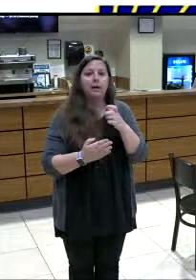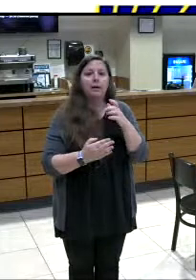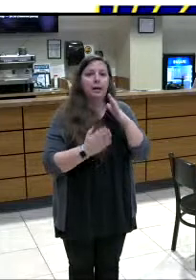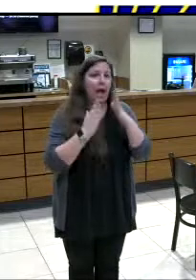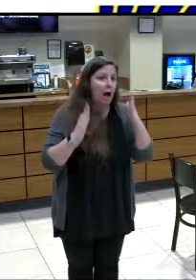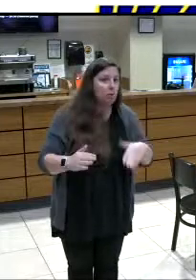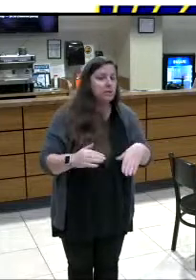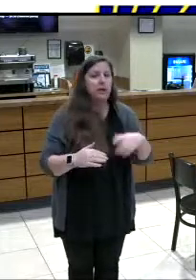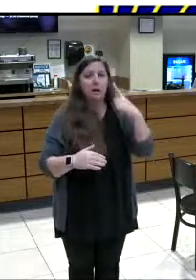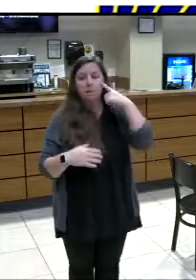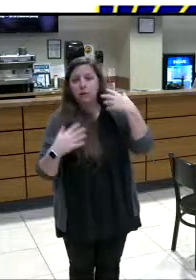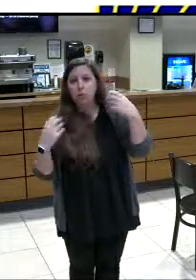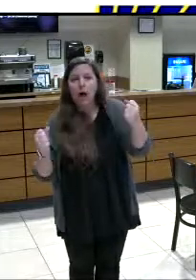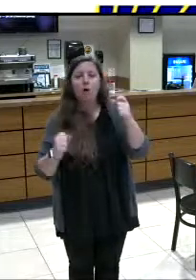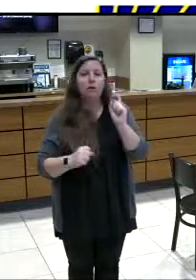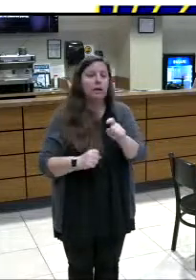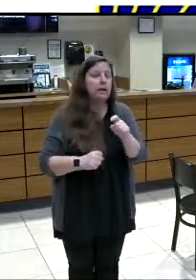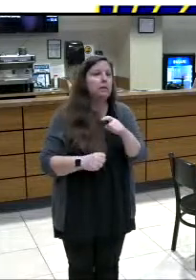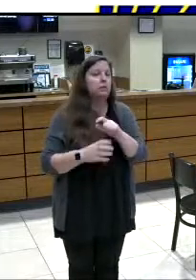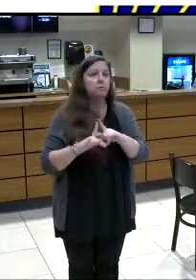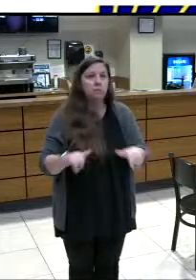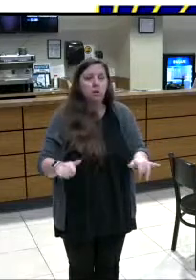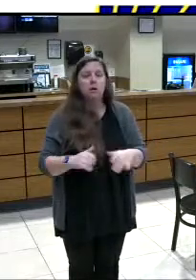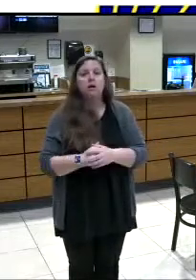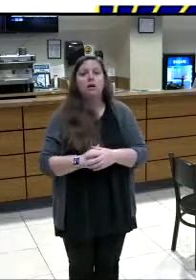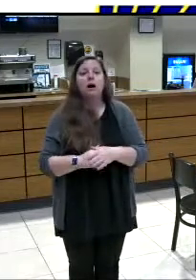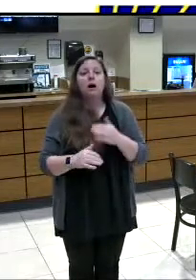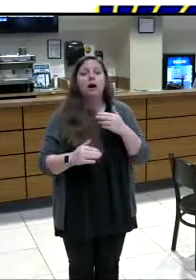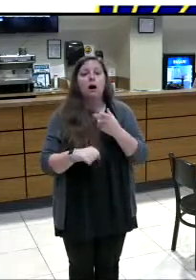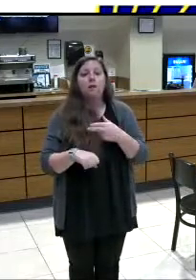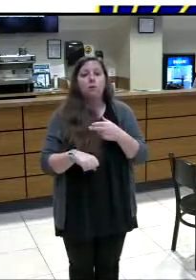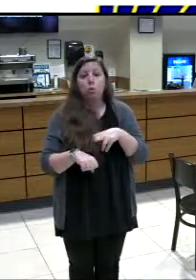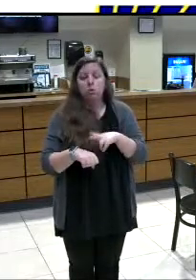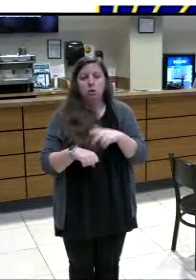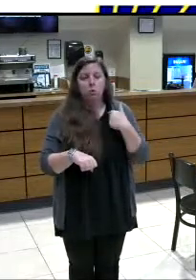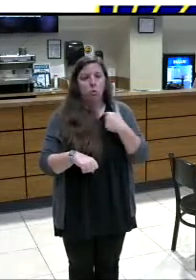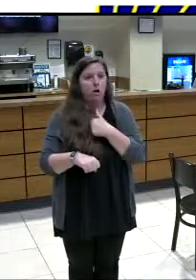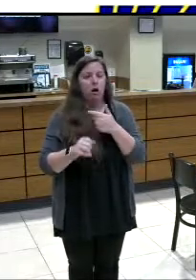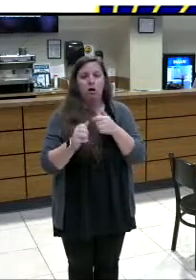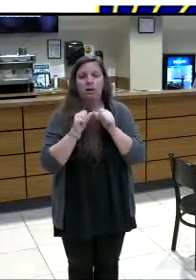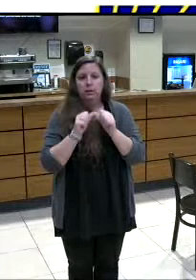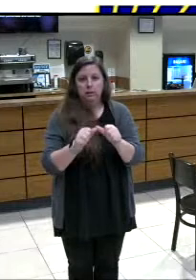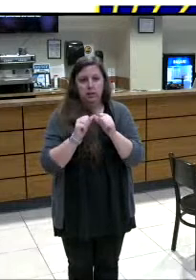course, we are consistently and continuously in